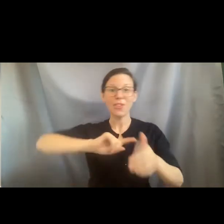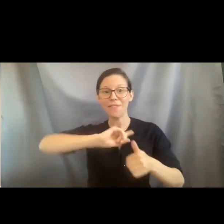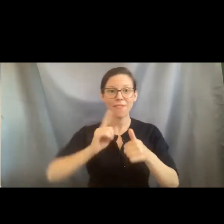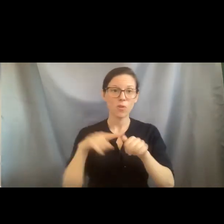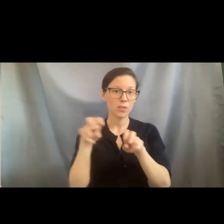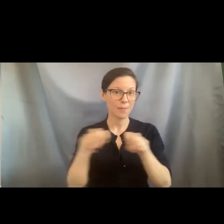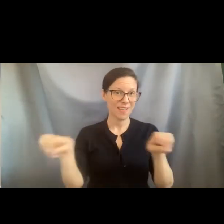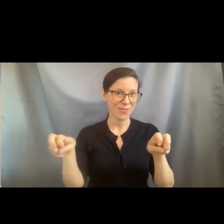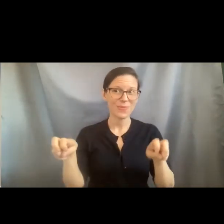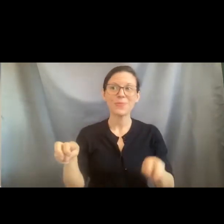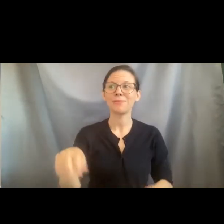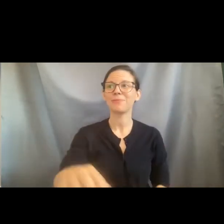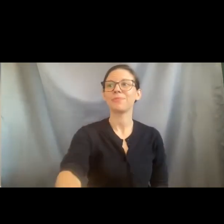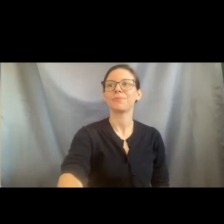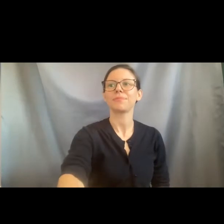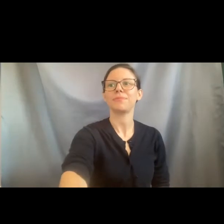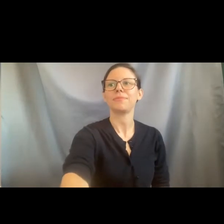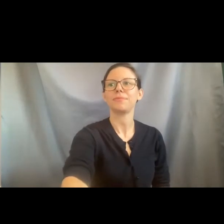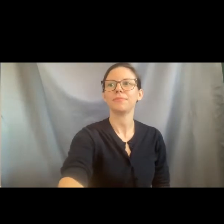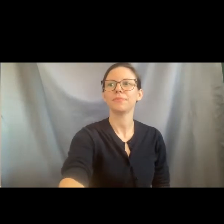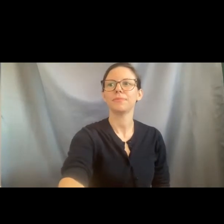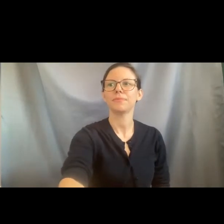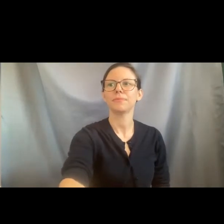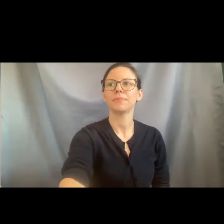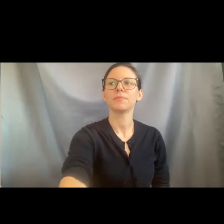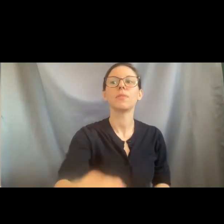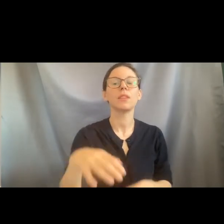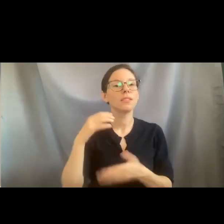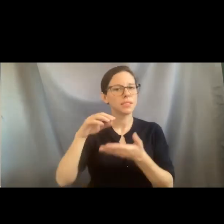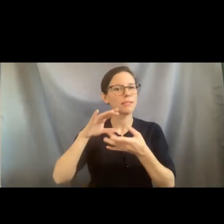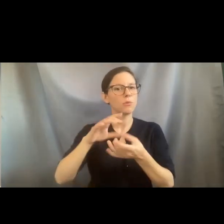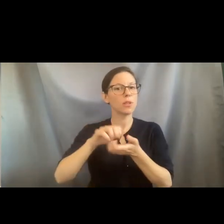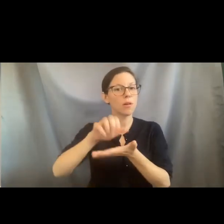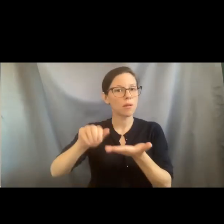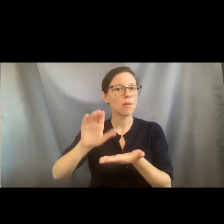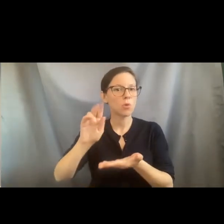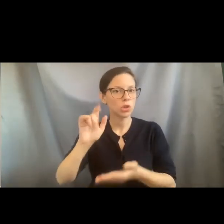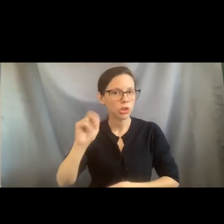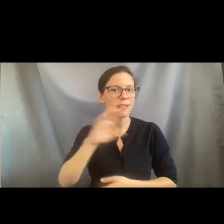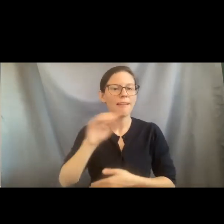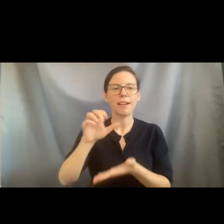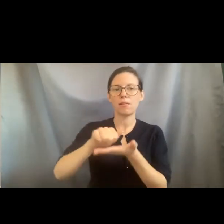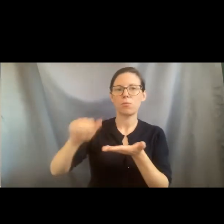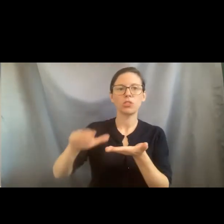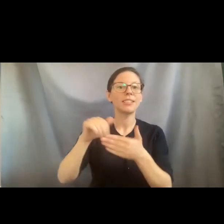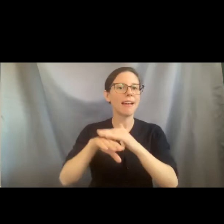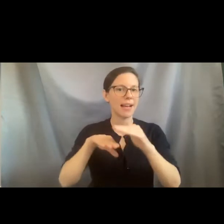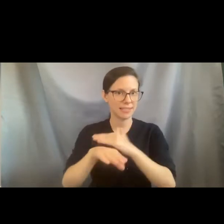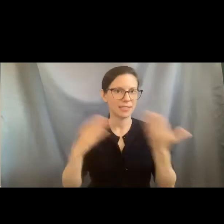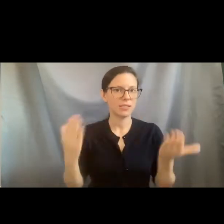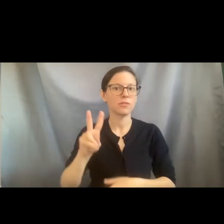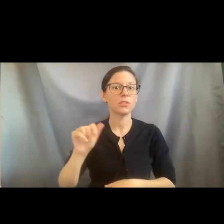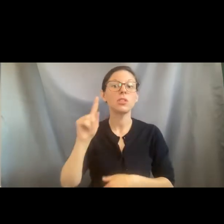panel on abortion and abortion access in Virginia. So on this panel, we are joined by